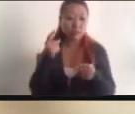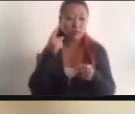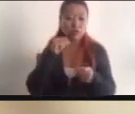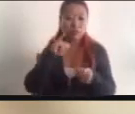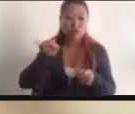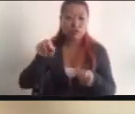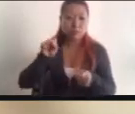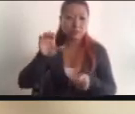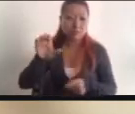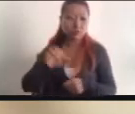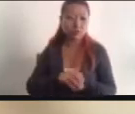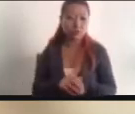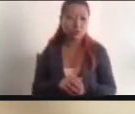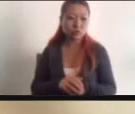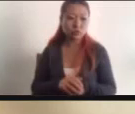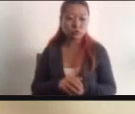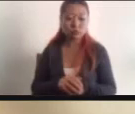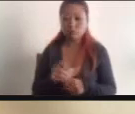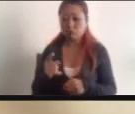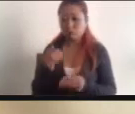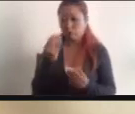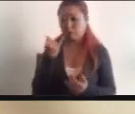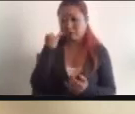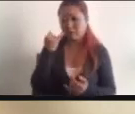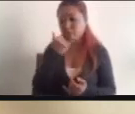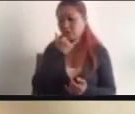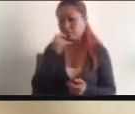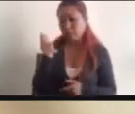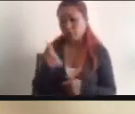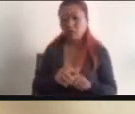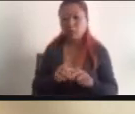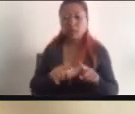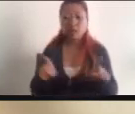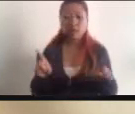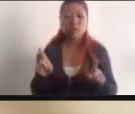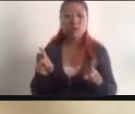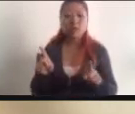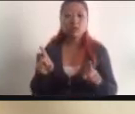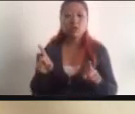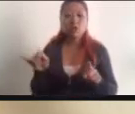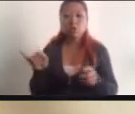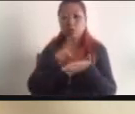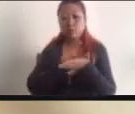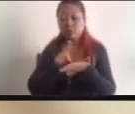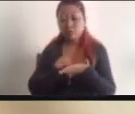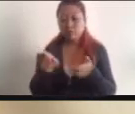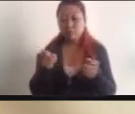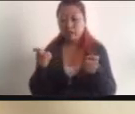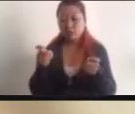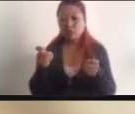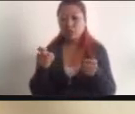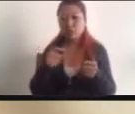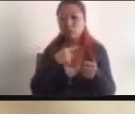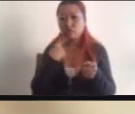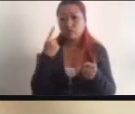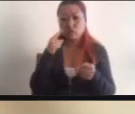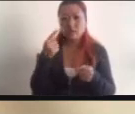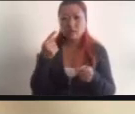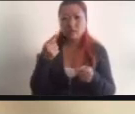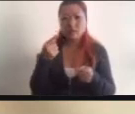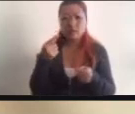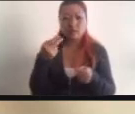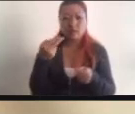Center. You can correct me later. As such, she manages the weekly Human System Risk Board, or the HSRB.